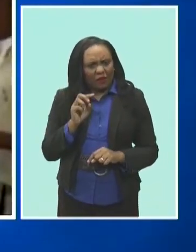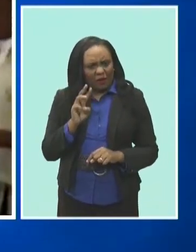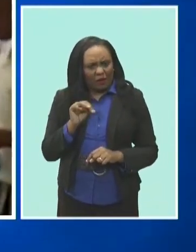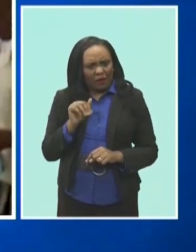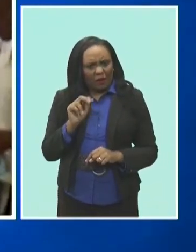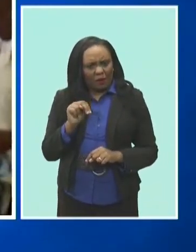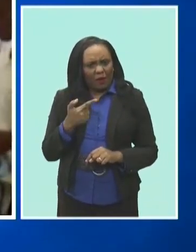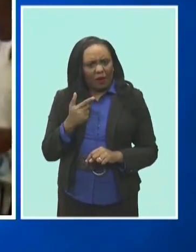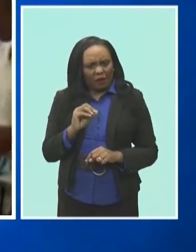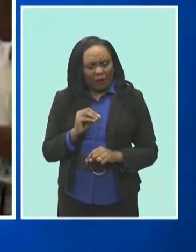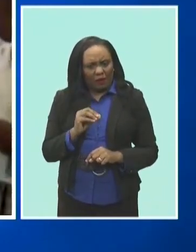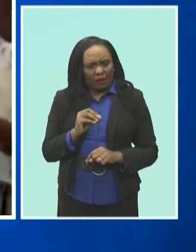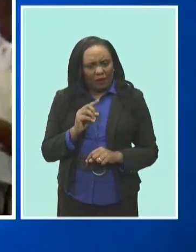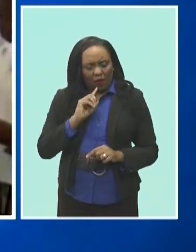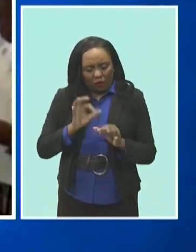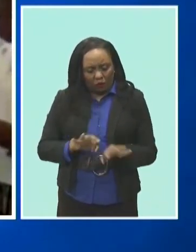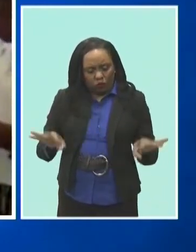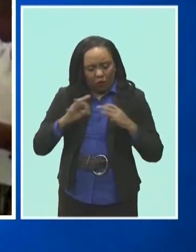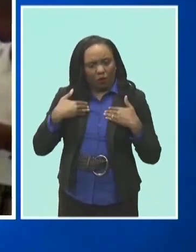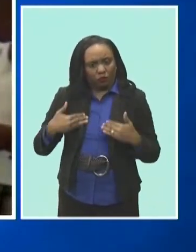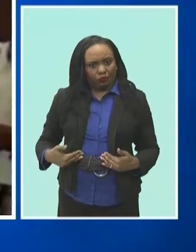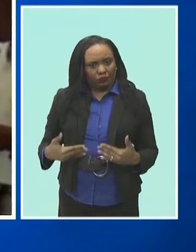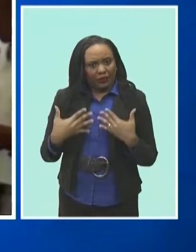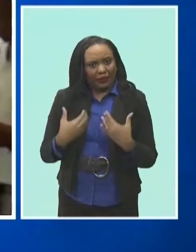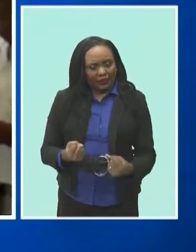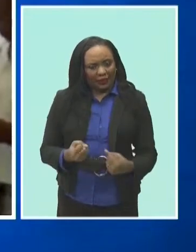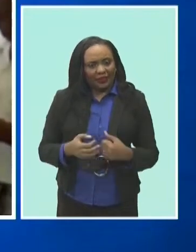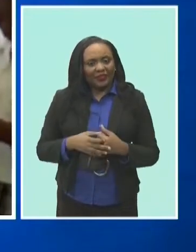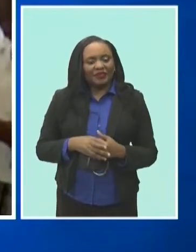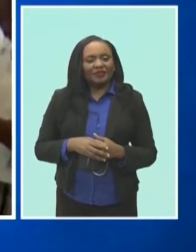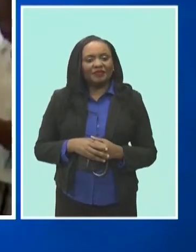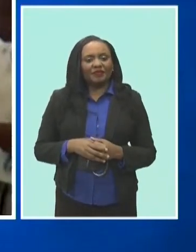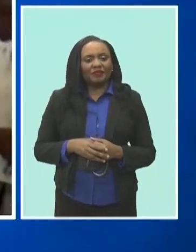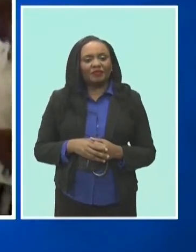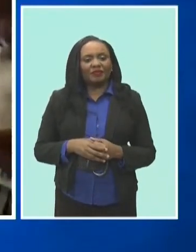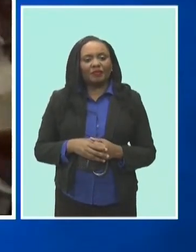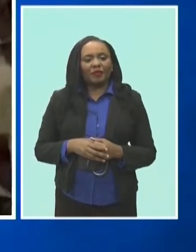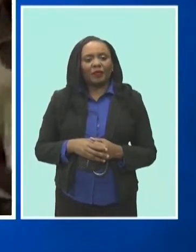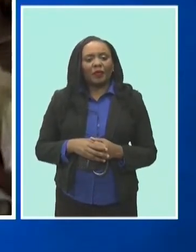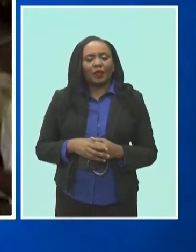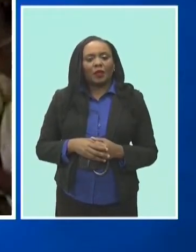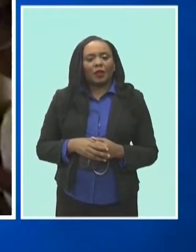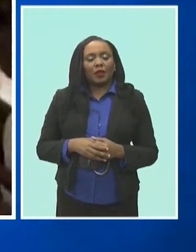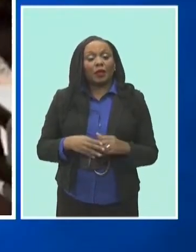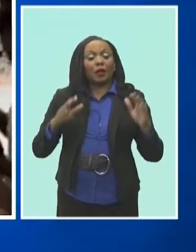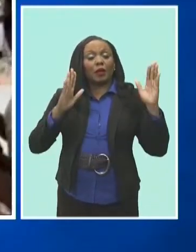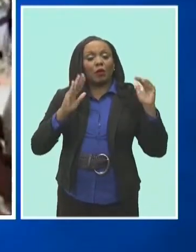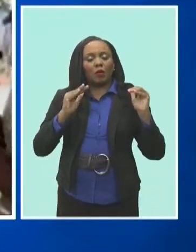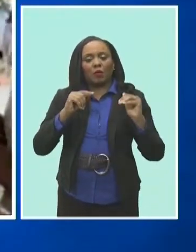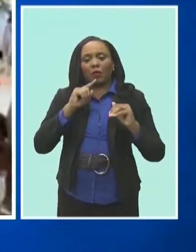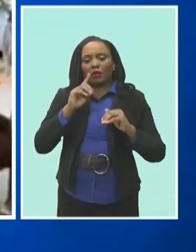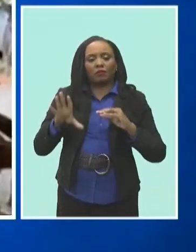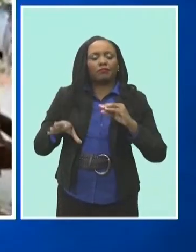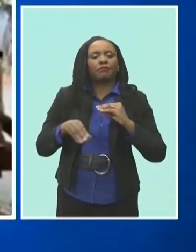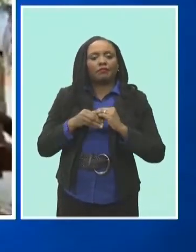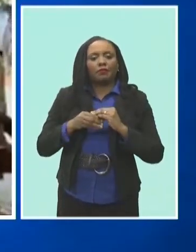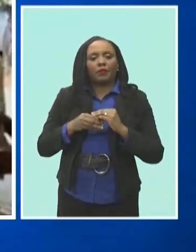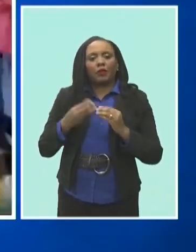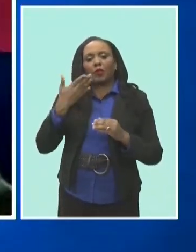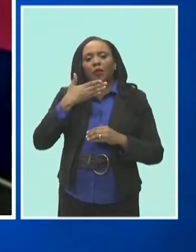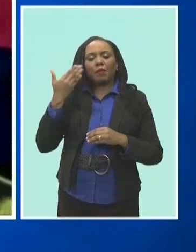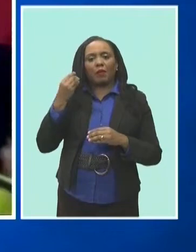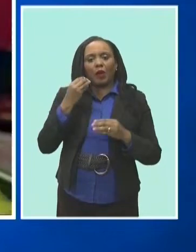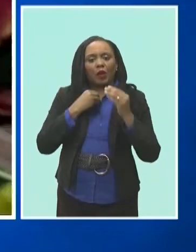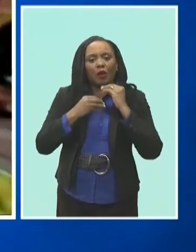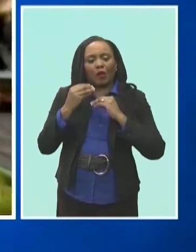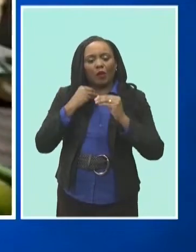mangoes and use the mangoes on the island. So that would add to food security on the island.